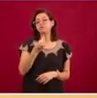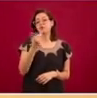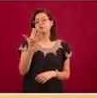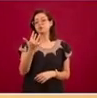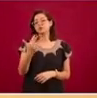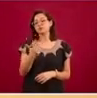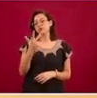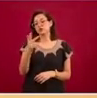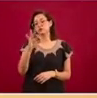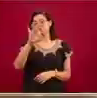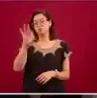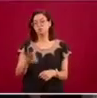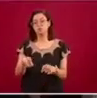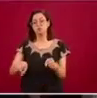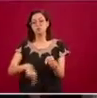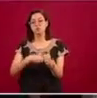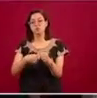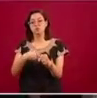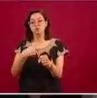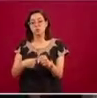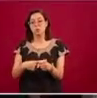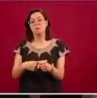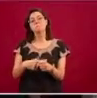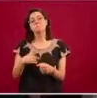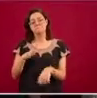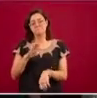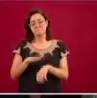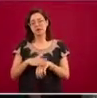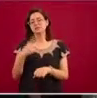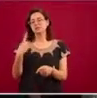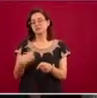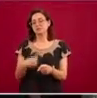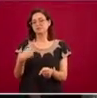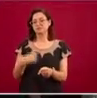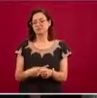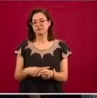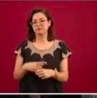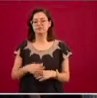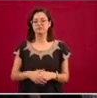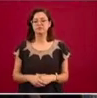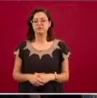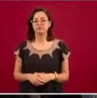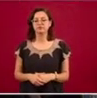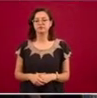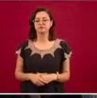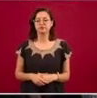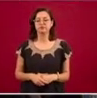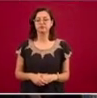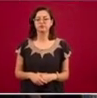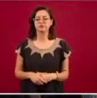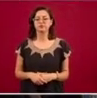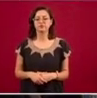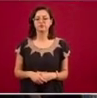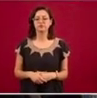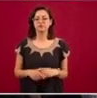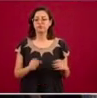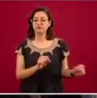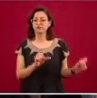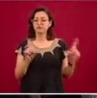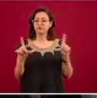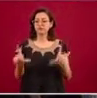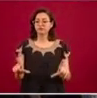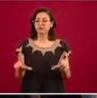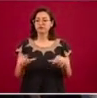We also have the sex distribution. Males are overrepresented since they have